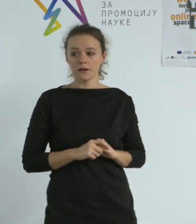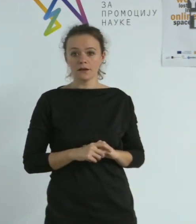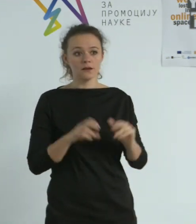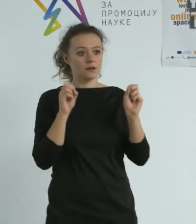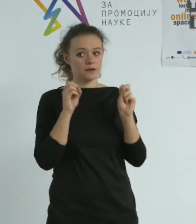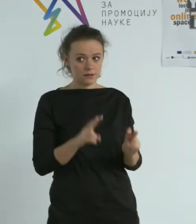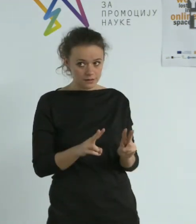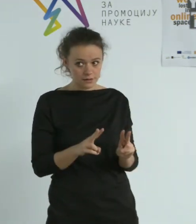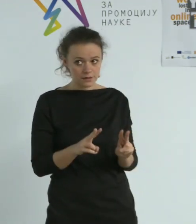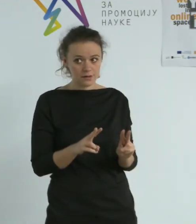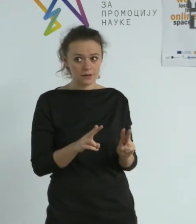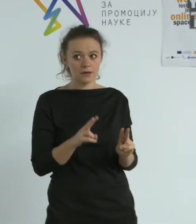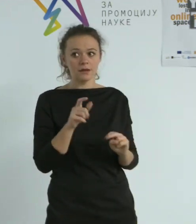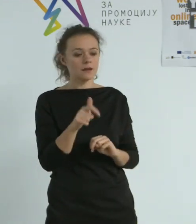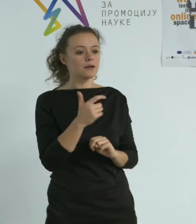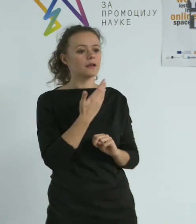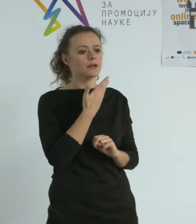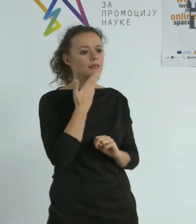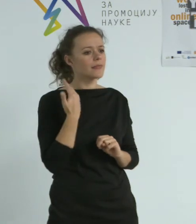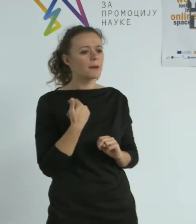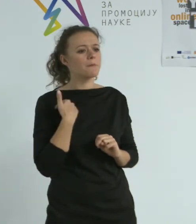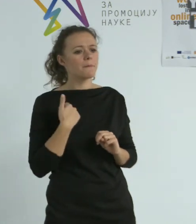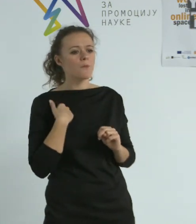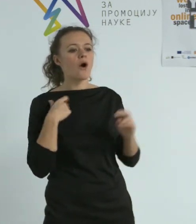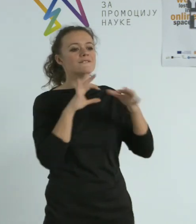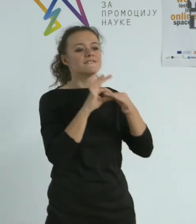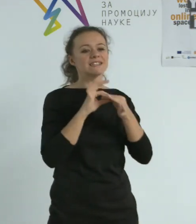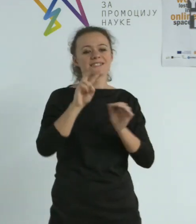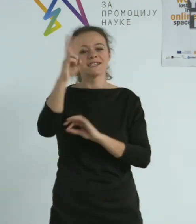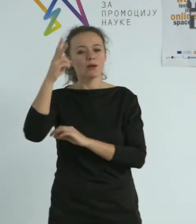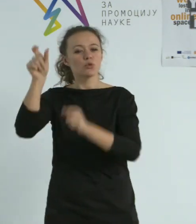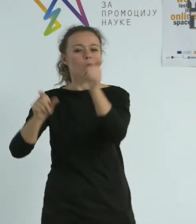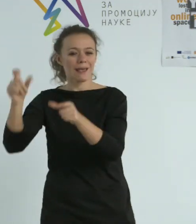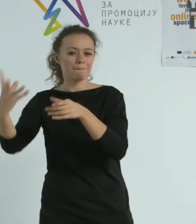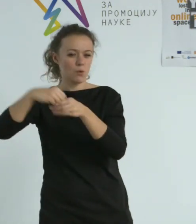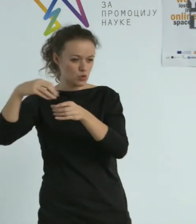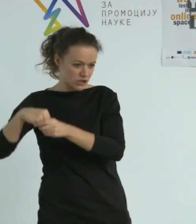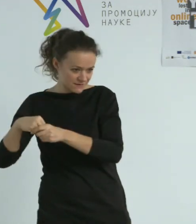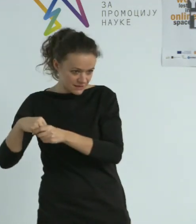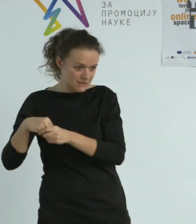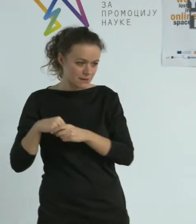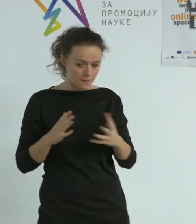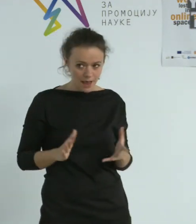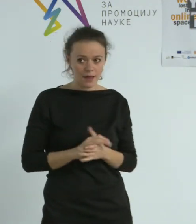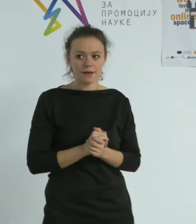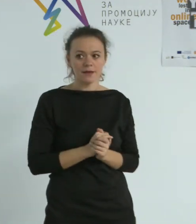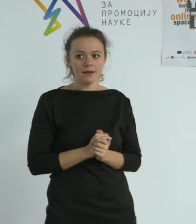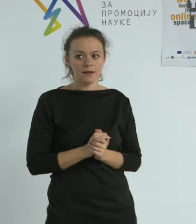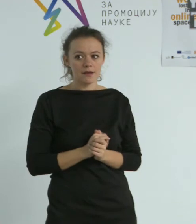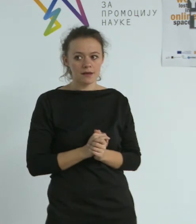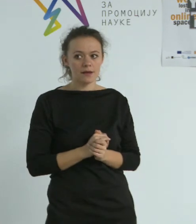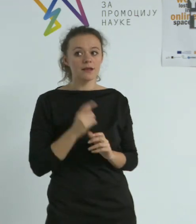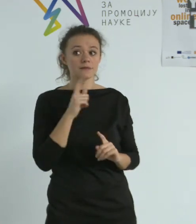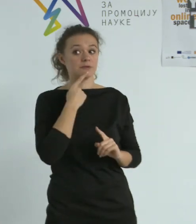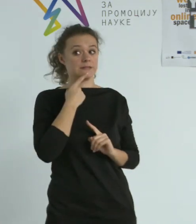Okay, we don't have Shakir. He was the other participant, but he didn't join. So yeah, we had, I didn't say